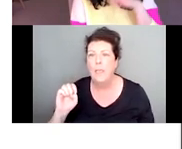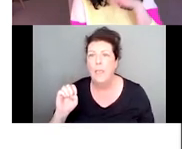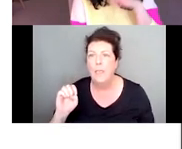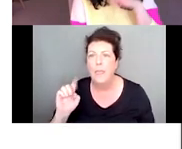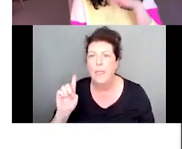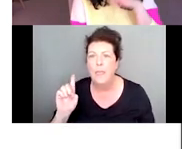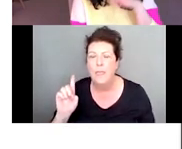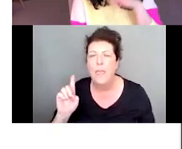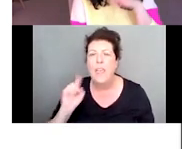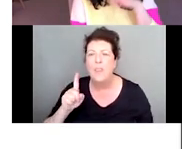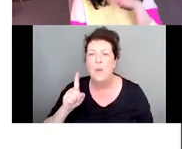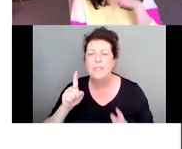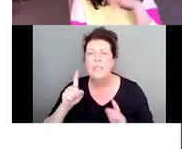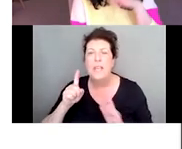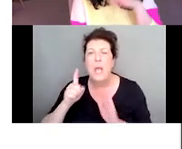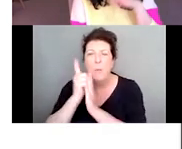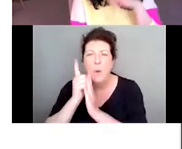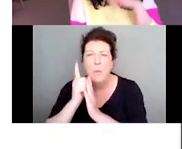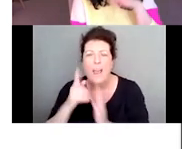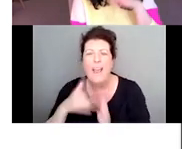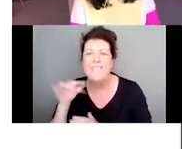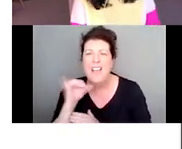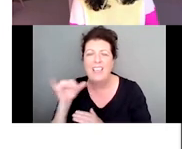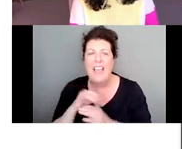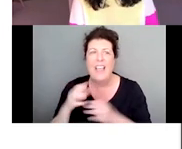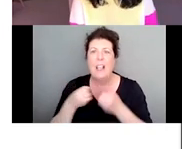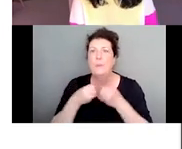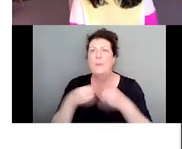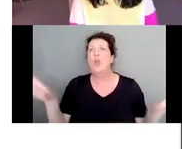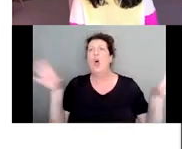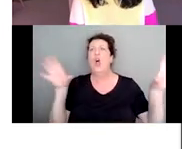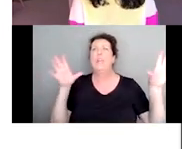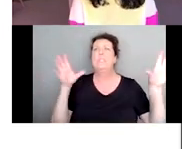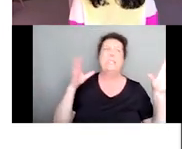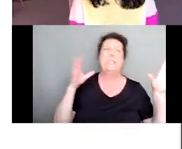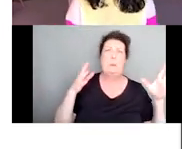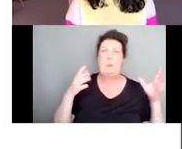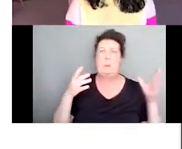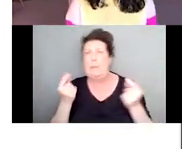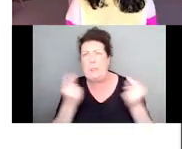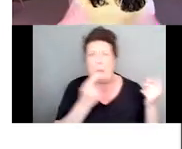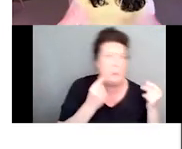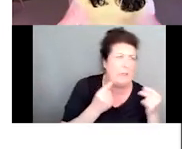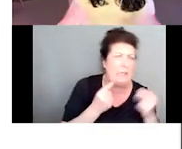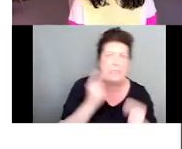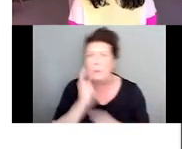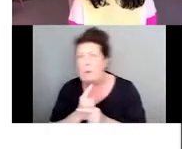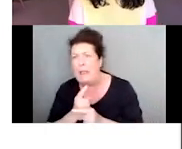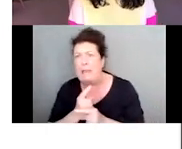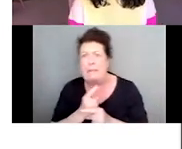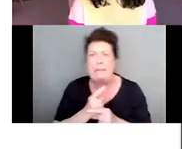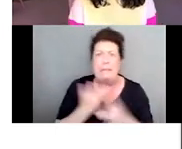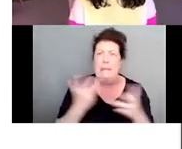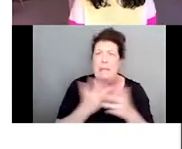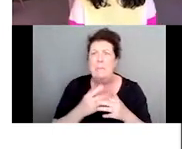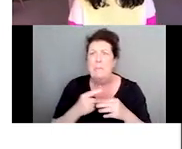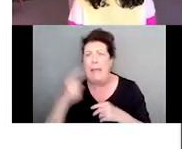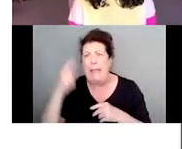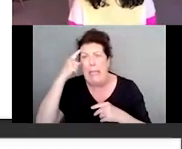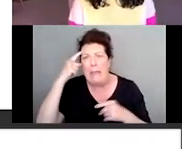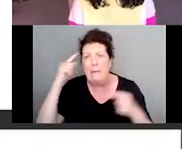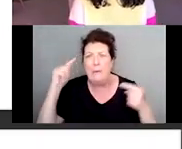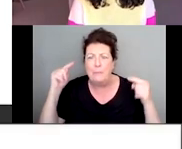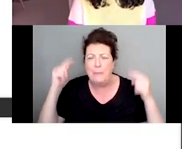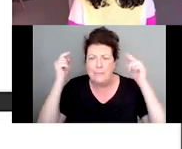where I felt kind of like a drift and what are we doing and is this right and what's happening with the mystery and my head hurts and what's going on. And this was one where I